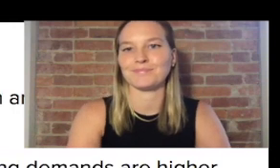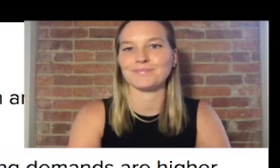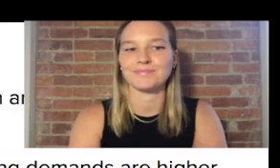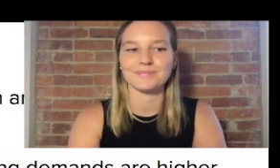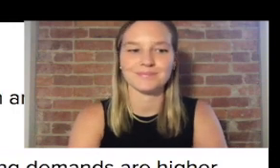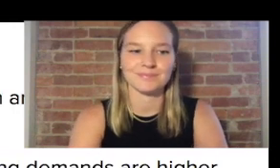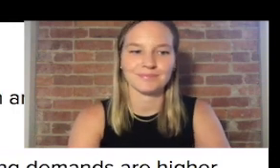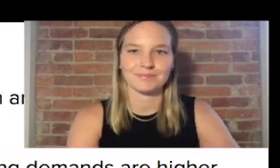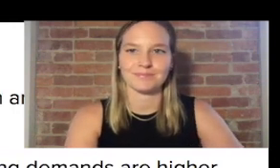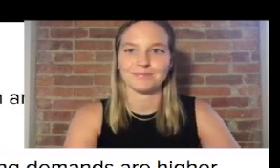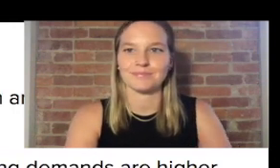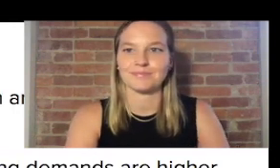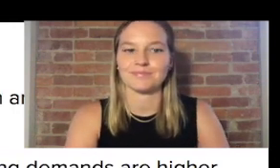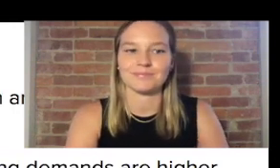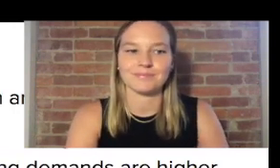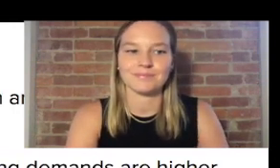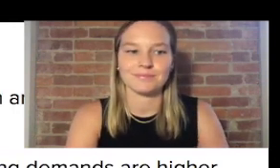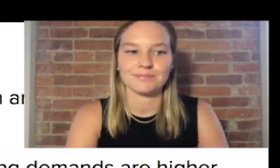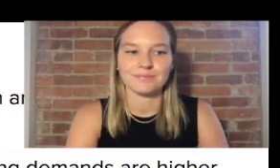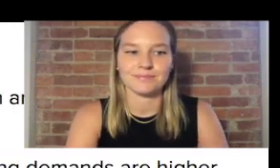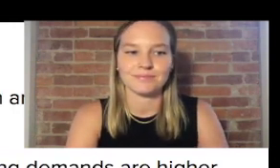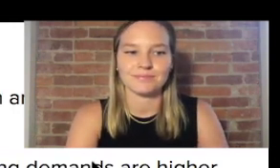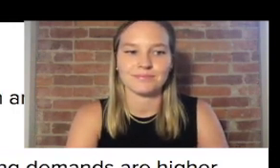to Wendy Brum.